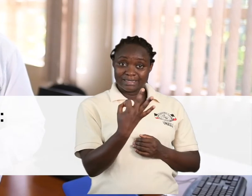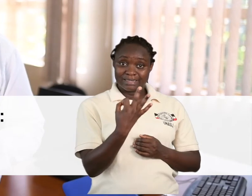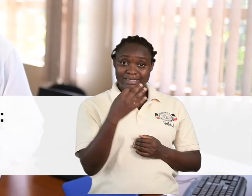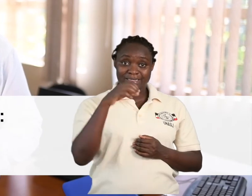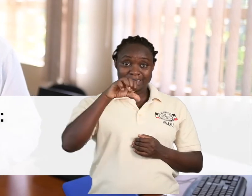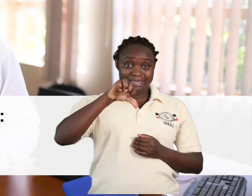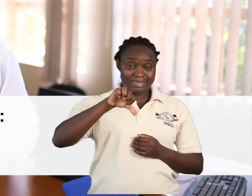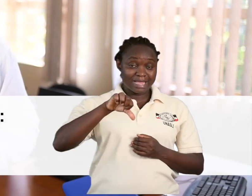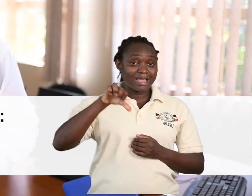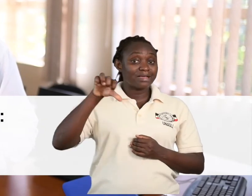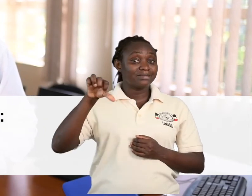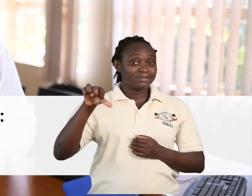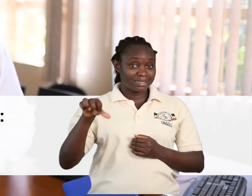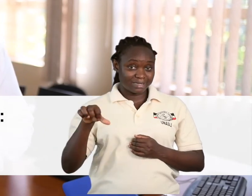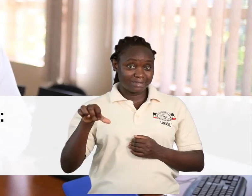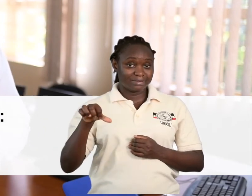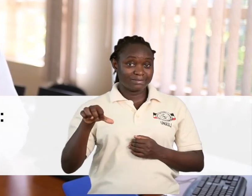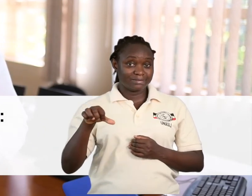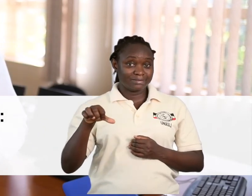399.